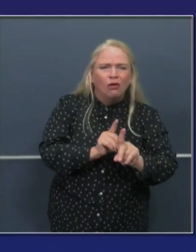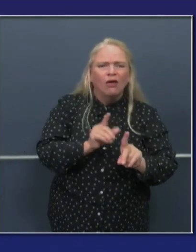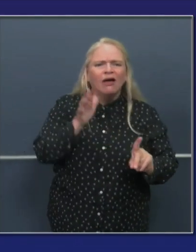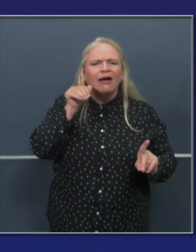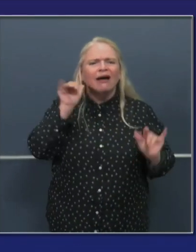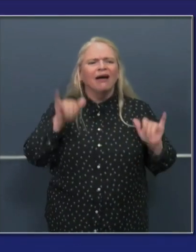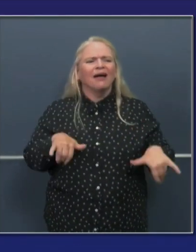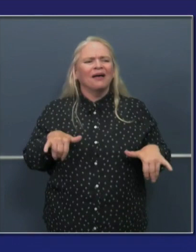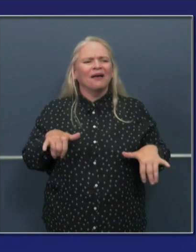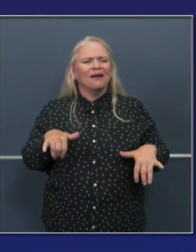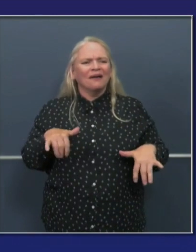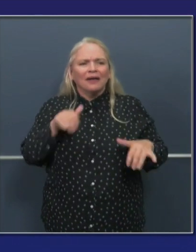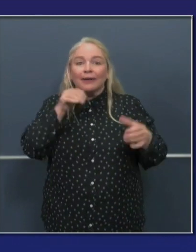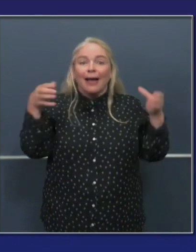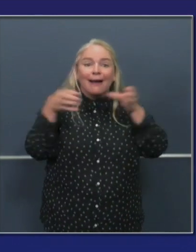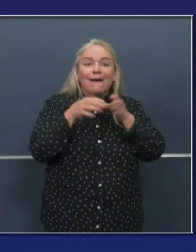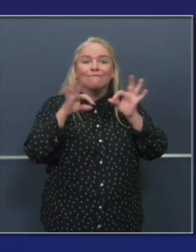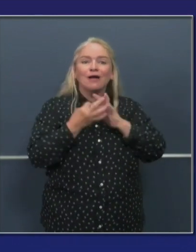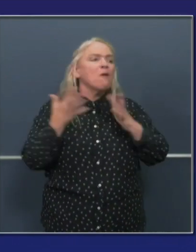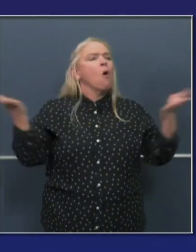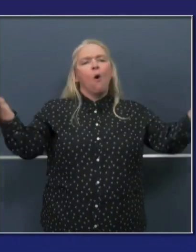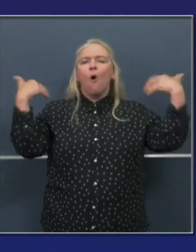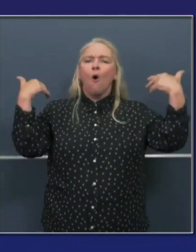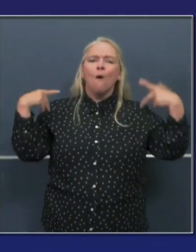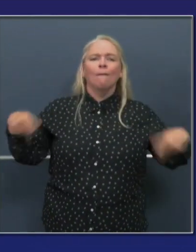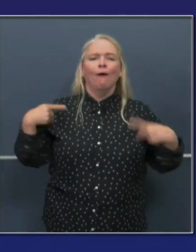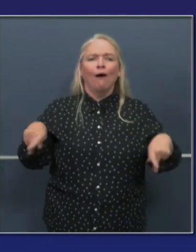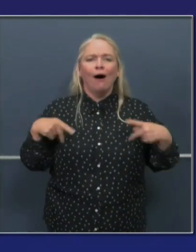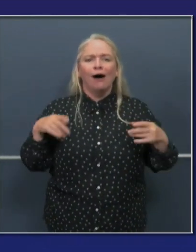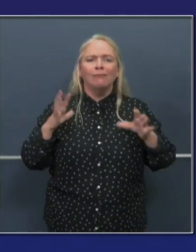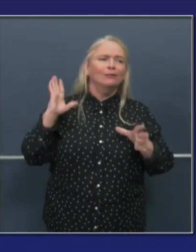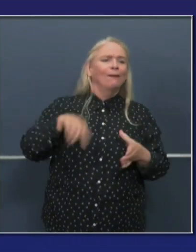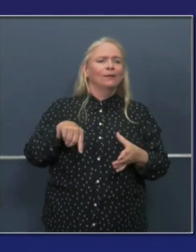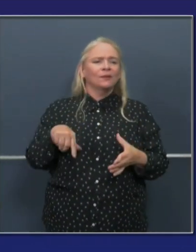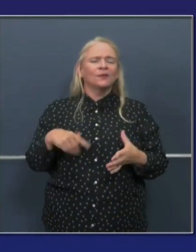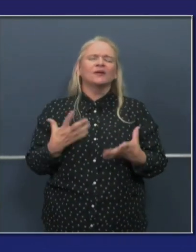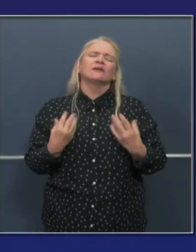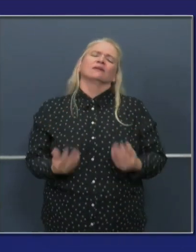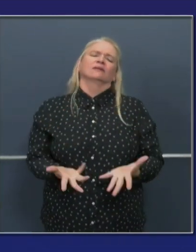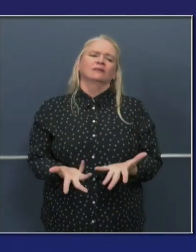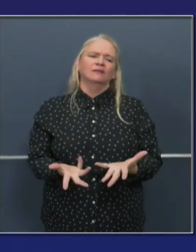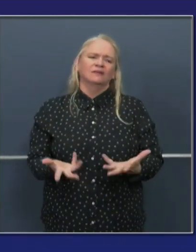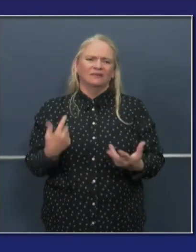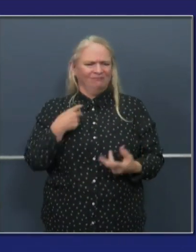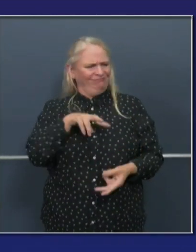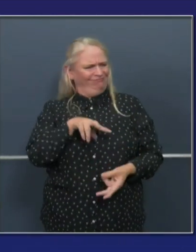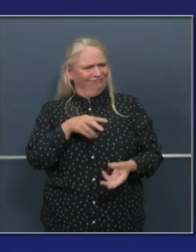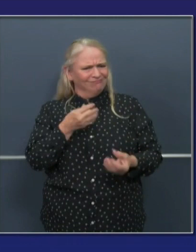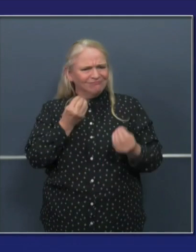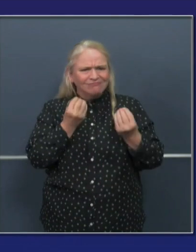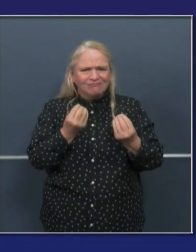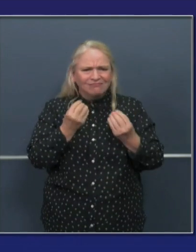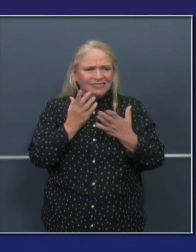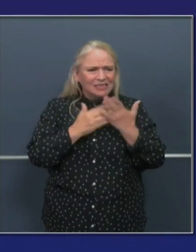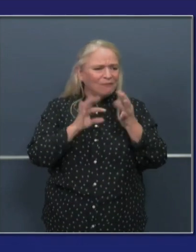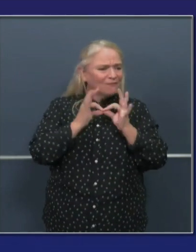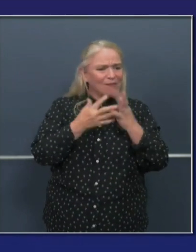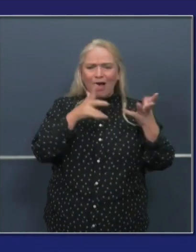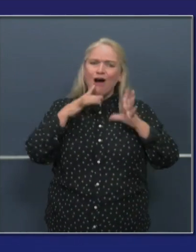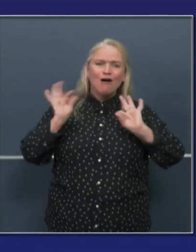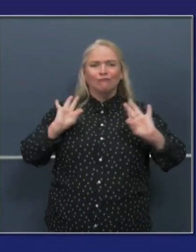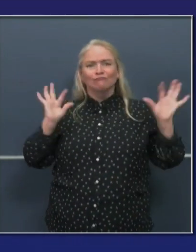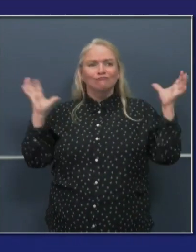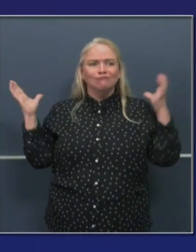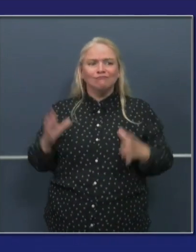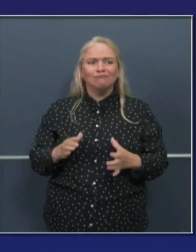they must in order to mitigate the spread of this virus. We're seeing increased mixing within households. We've said that on many different